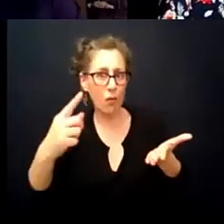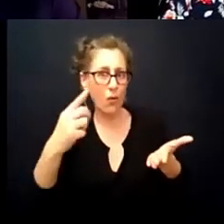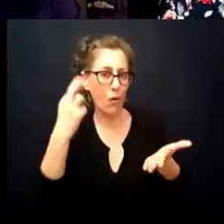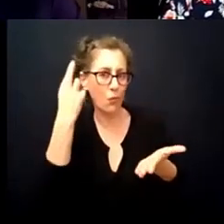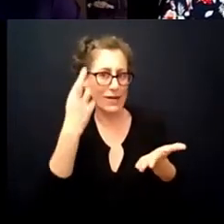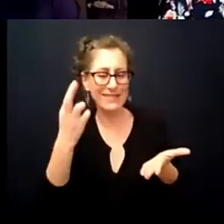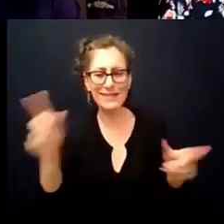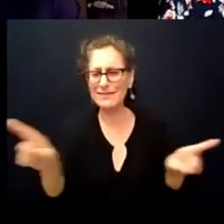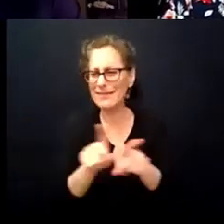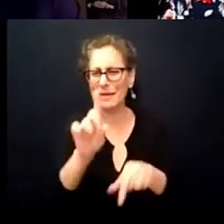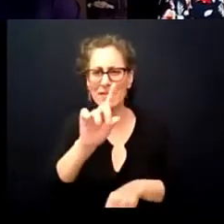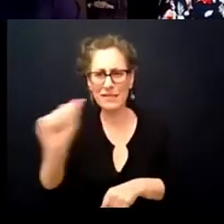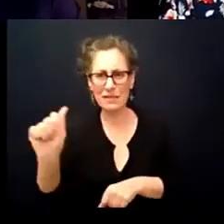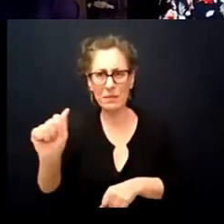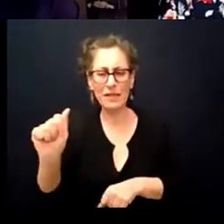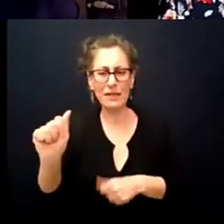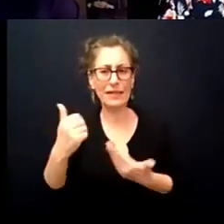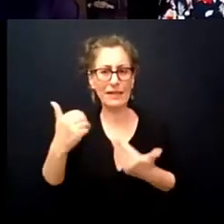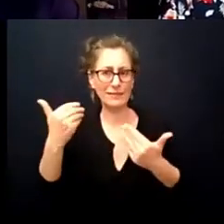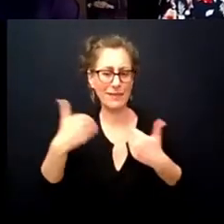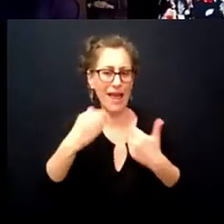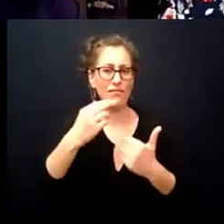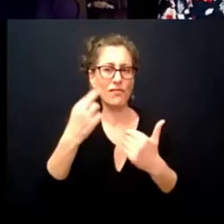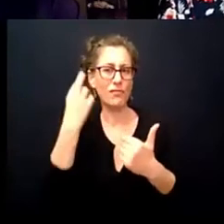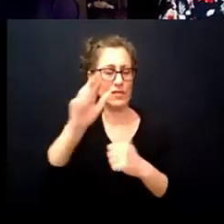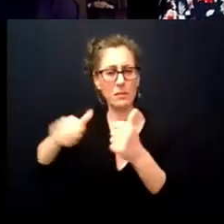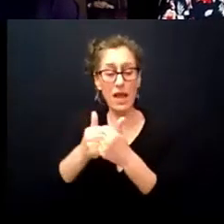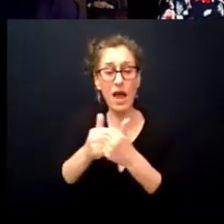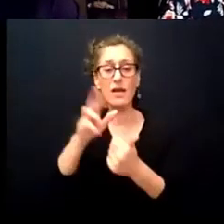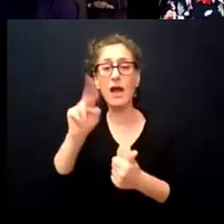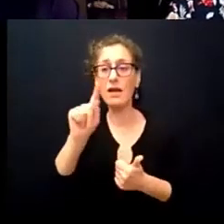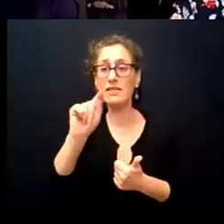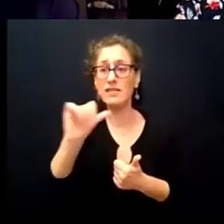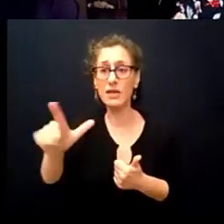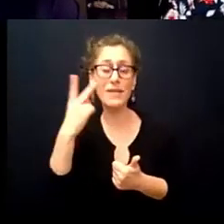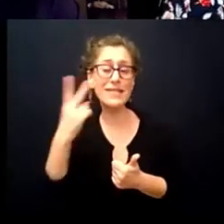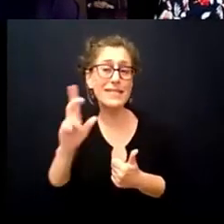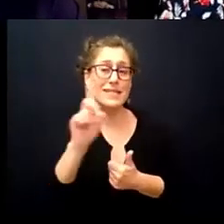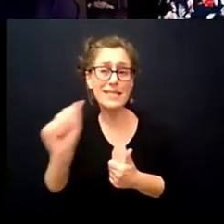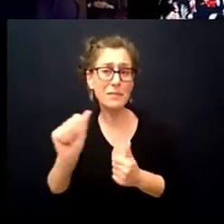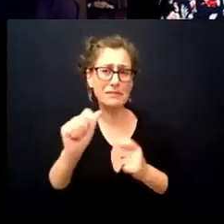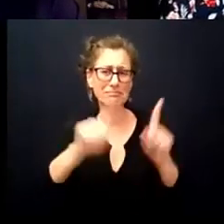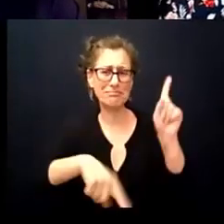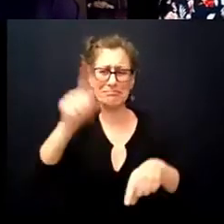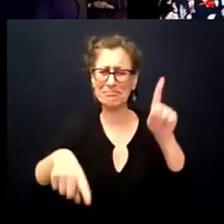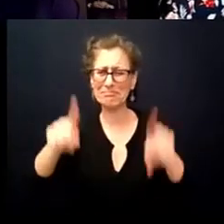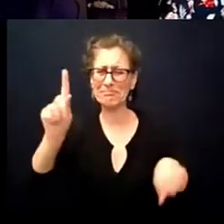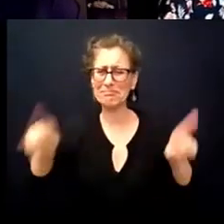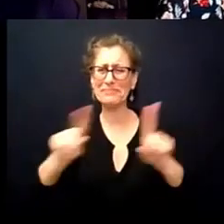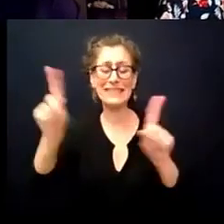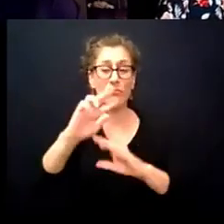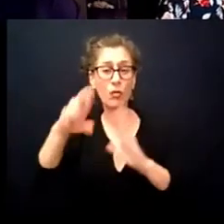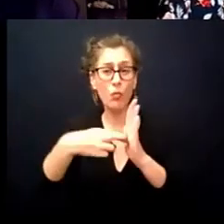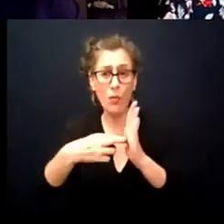until we can have disabled people playing all kinds of roles where the disability is